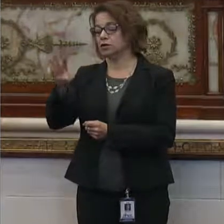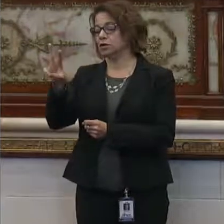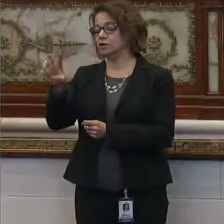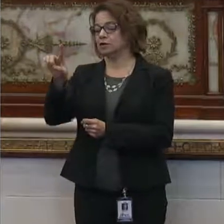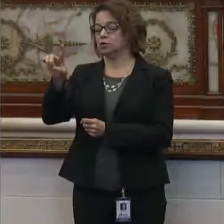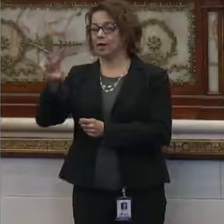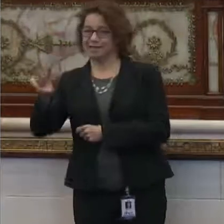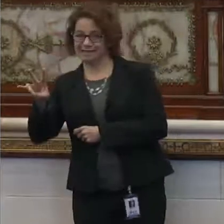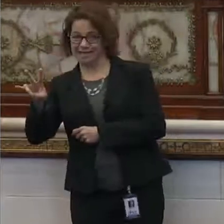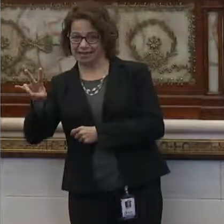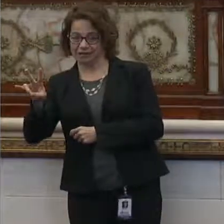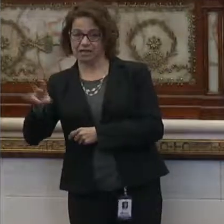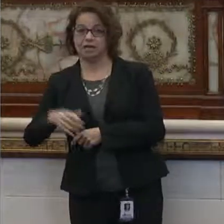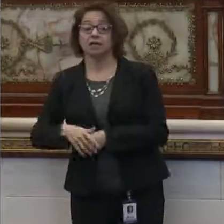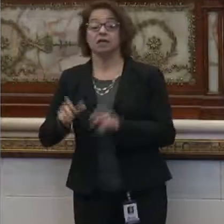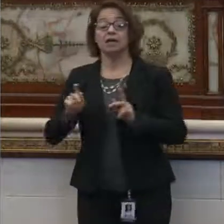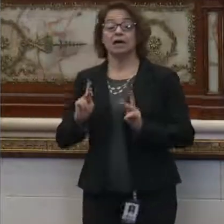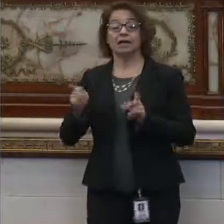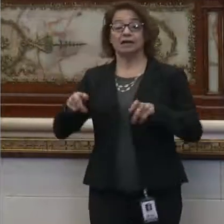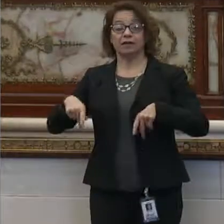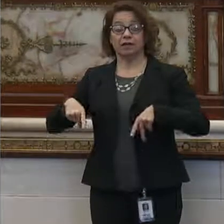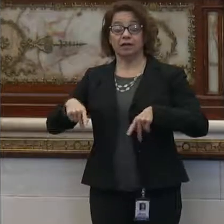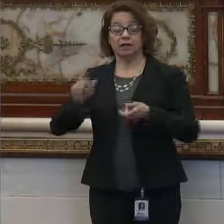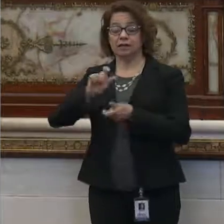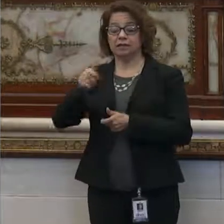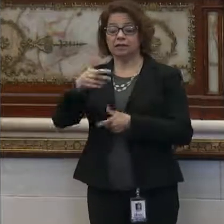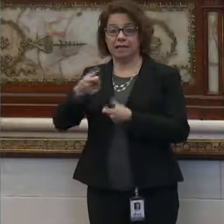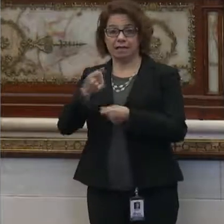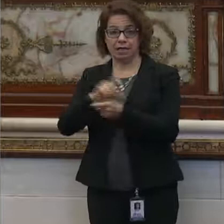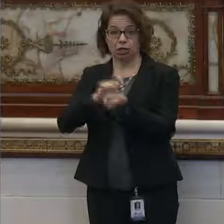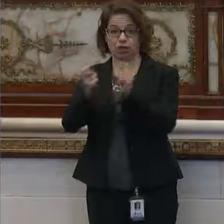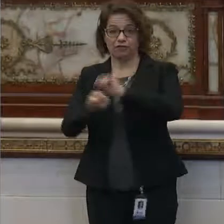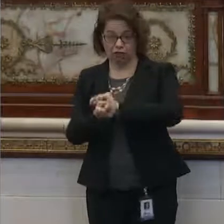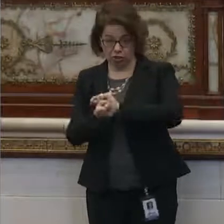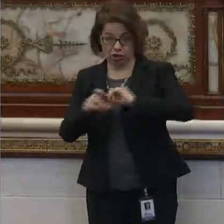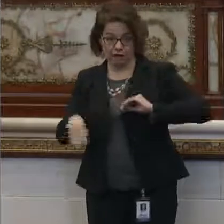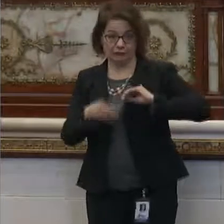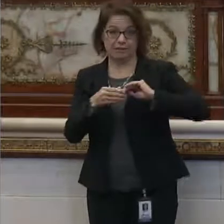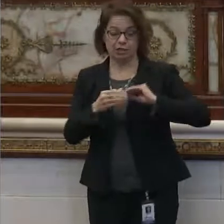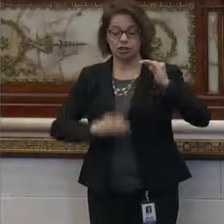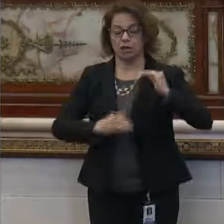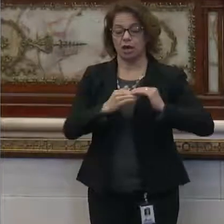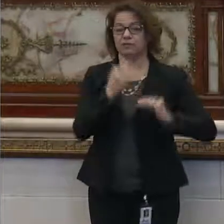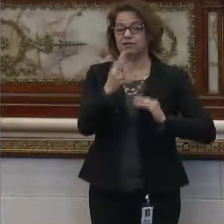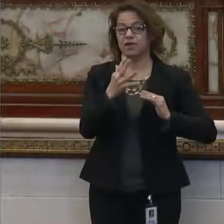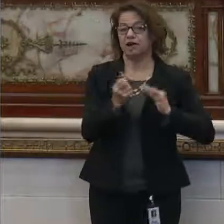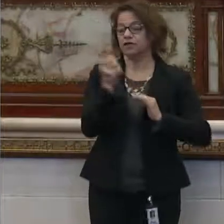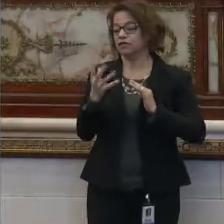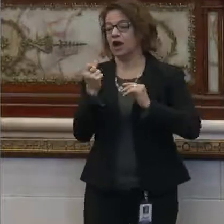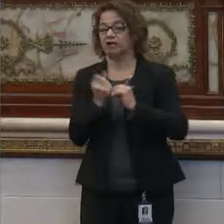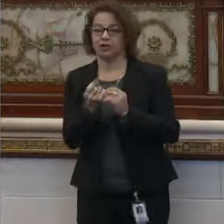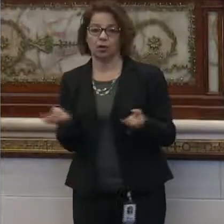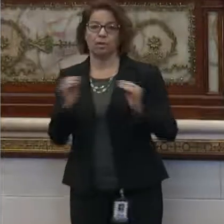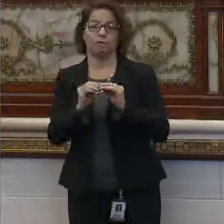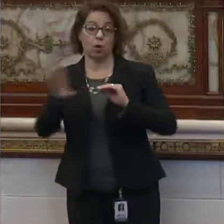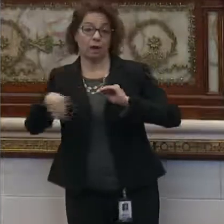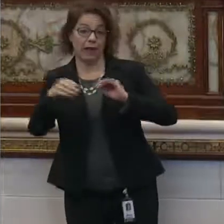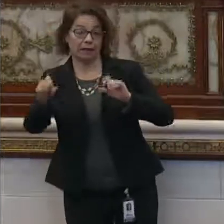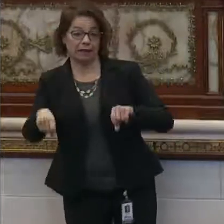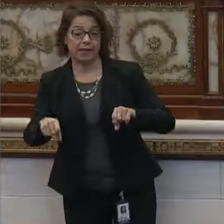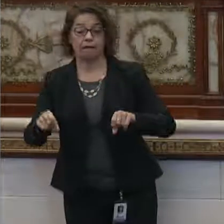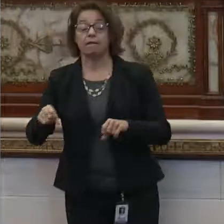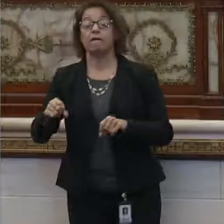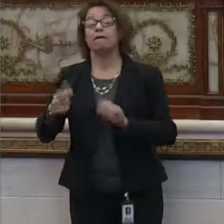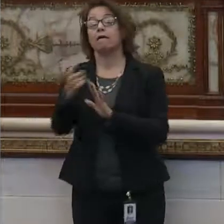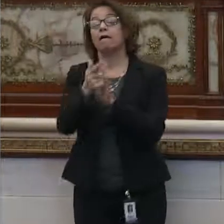200617, an ordinance authorizing a 10-year conversion of the current term with up to 2 5-year renewal terms of a lease agreement the